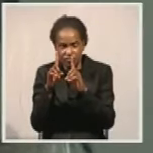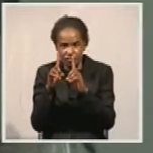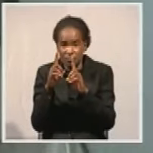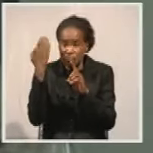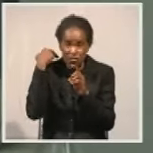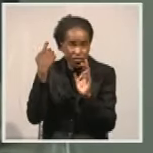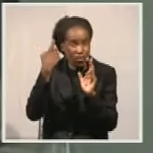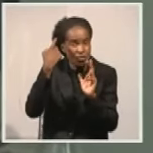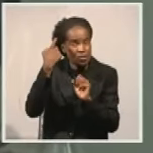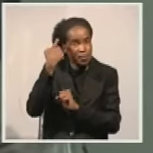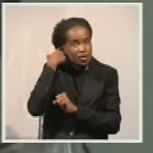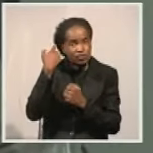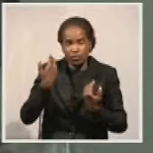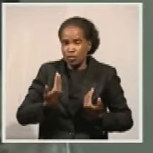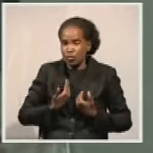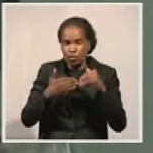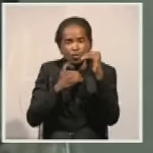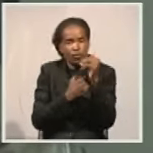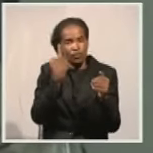I did not have a building where to operate from,